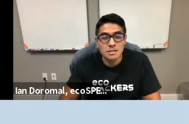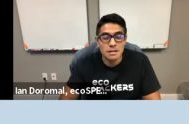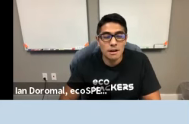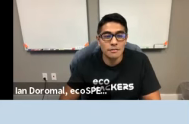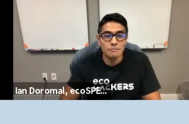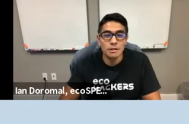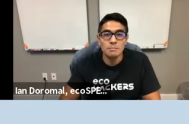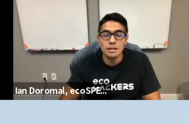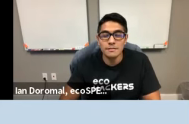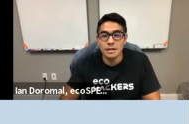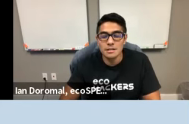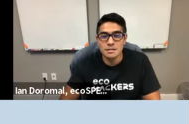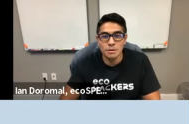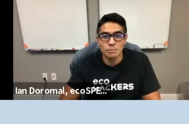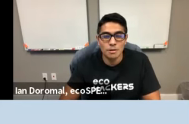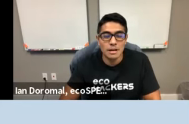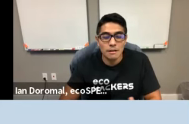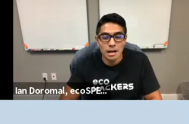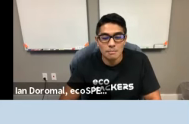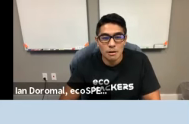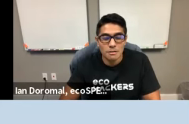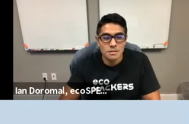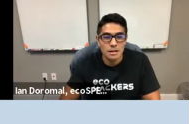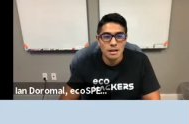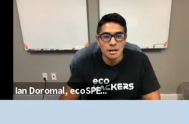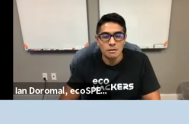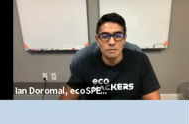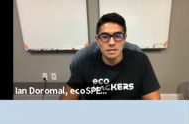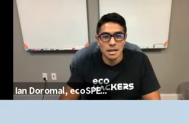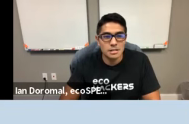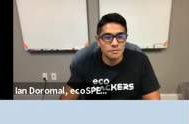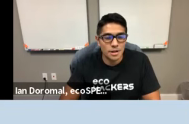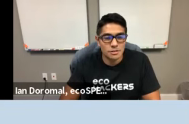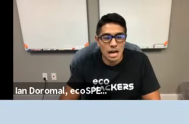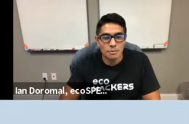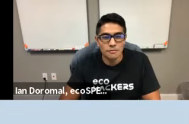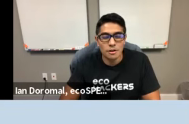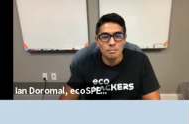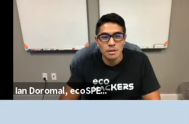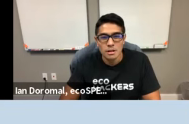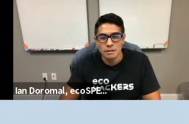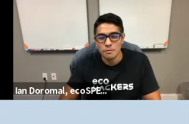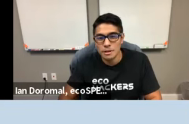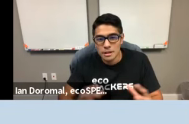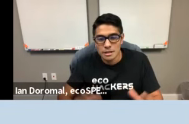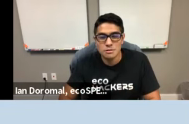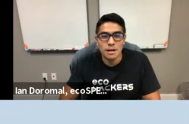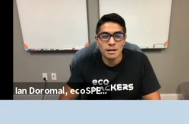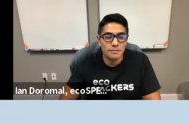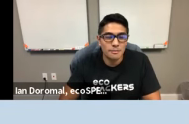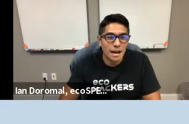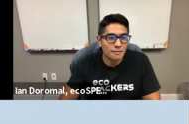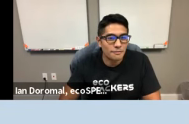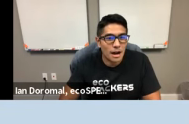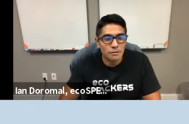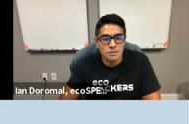investor in the seed round that really believed in us. So we work with Kiranaga Partners, an early stage venture capital firm that really is trying